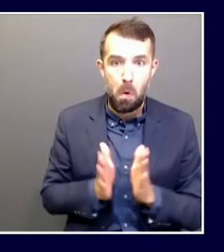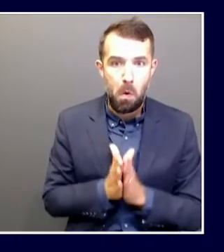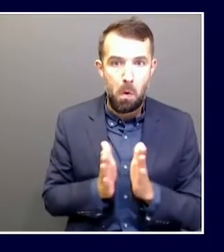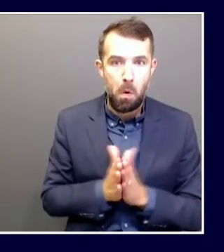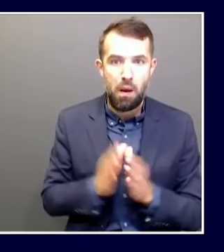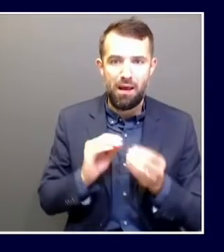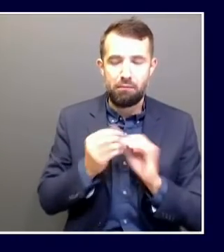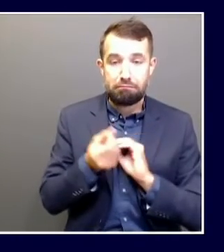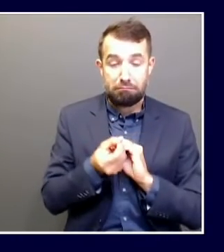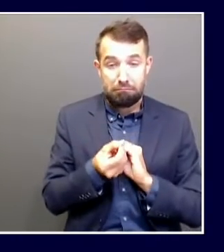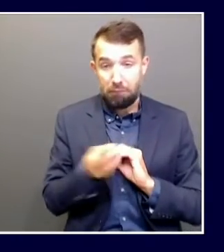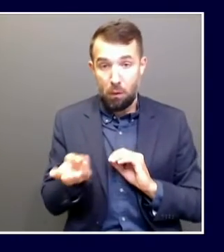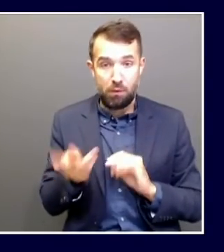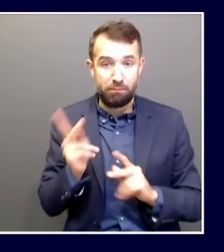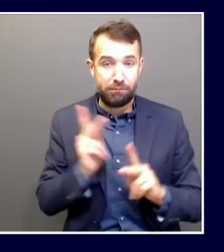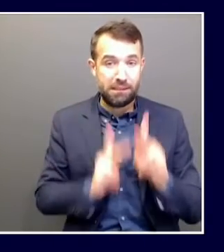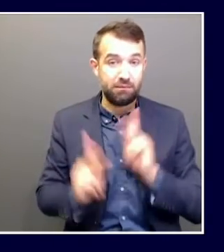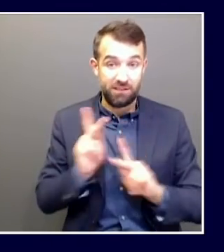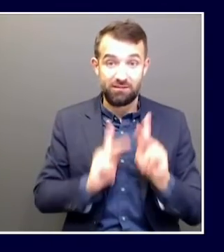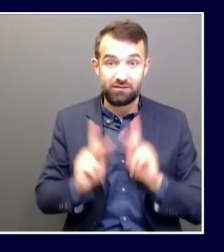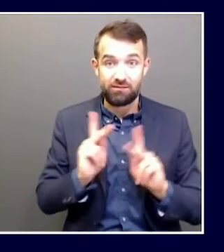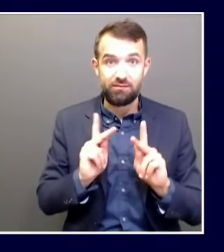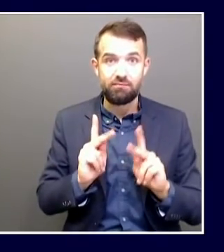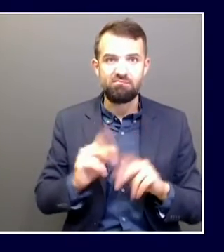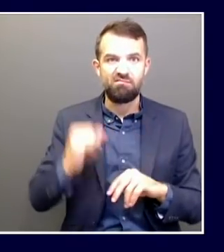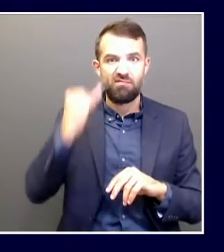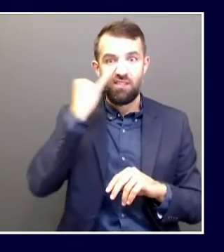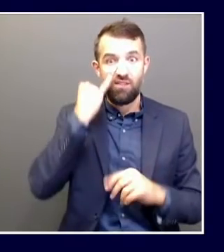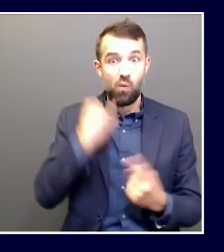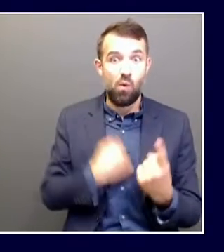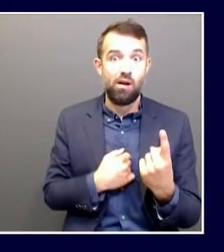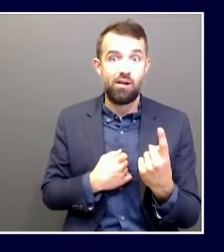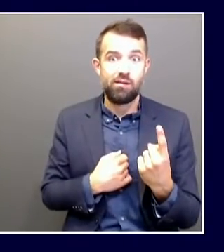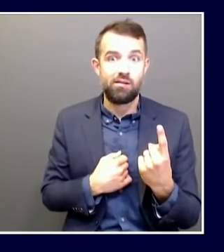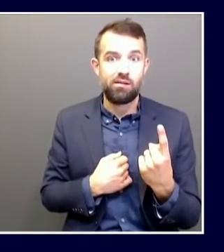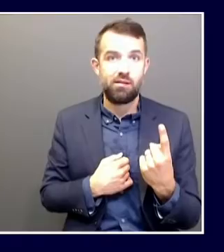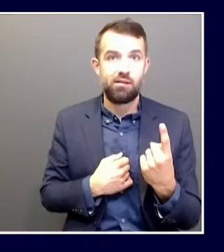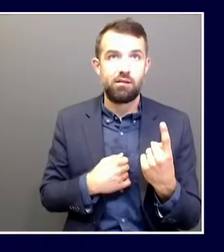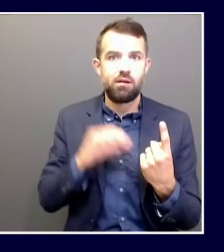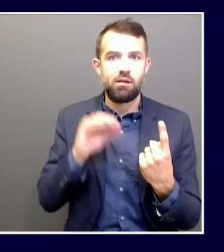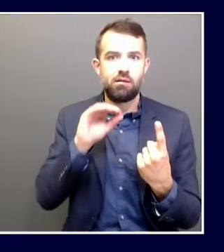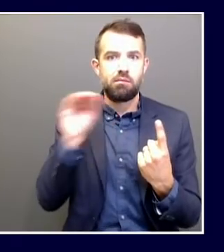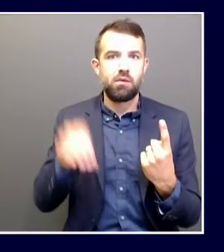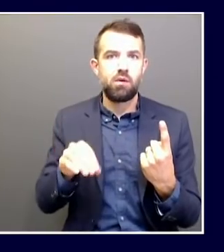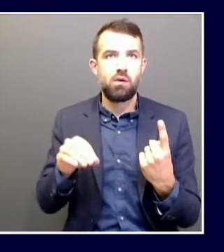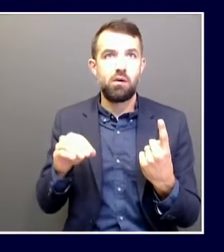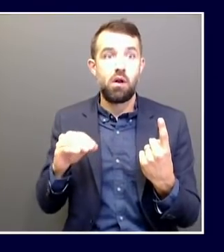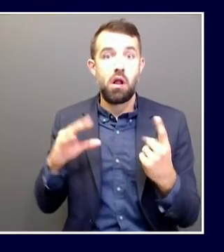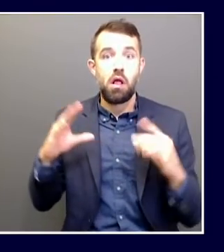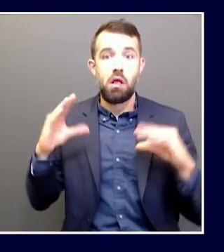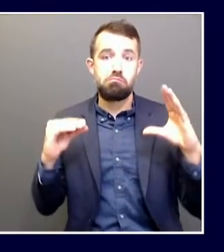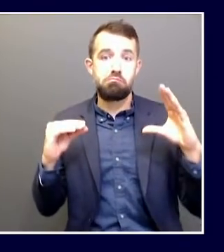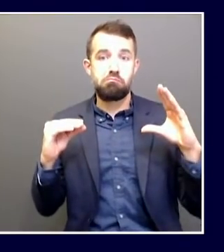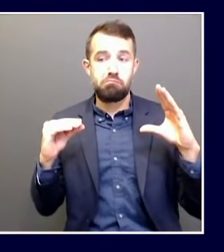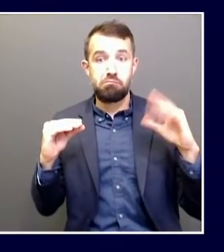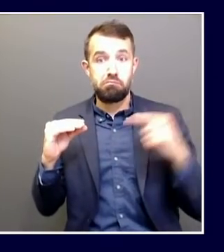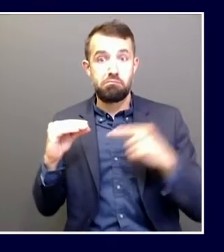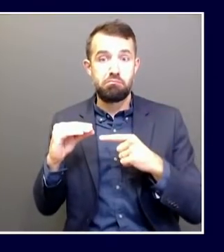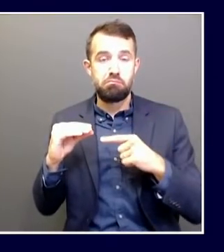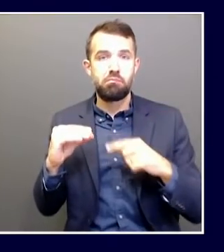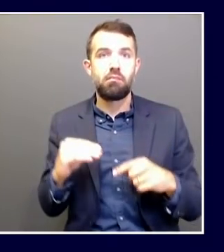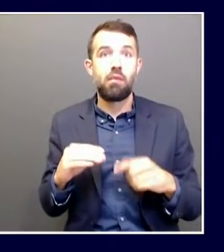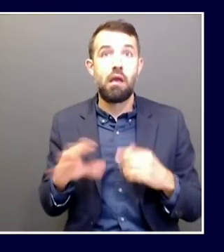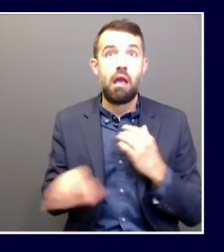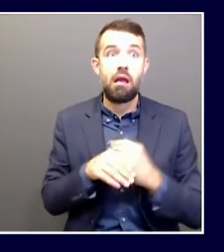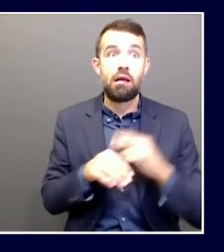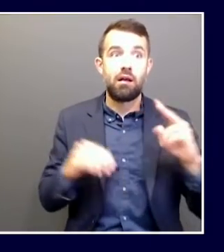goes up and up and up, the raw number that gets spat out at the end itself will go up. So that's one thing that's